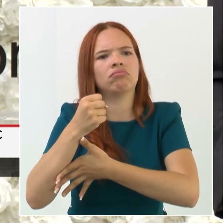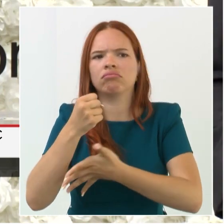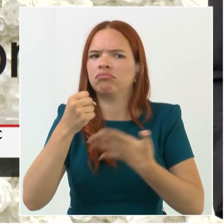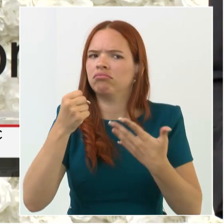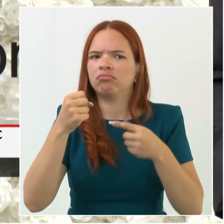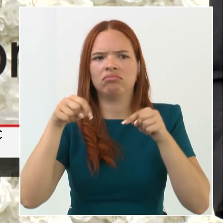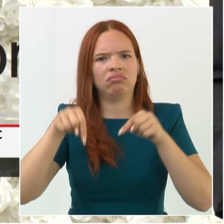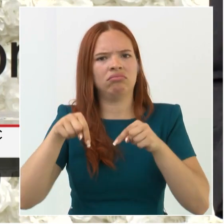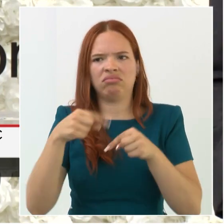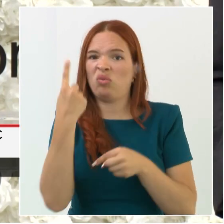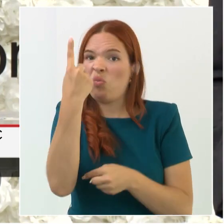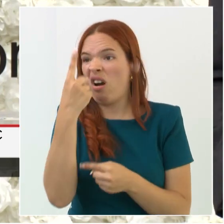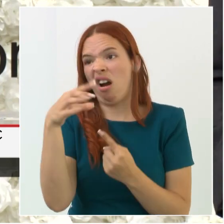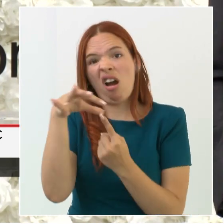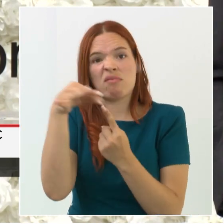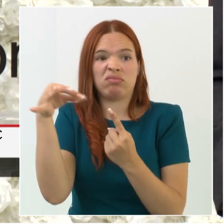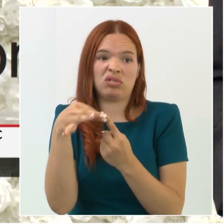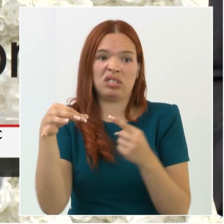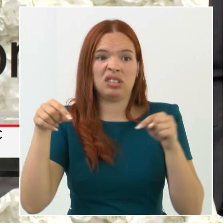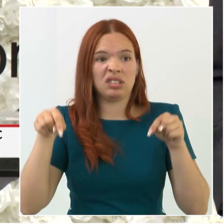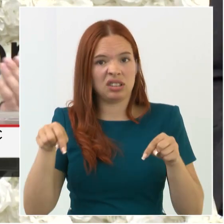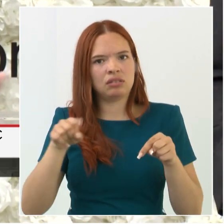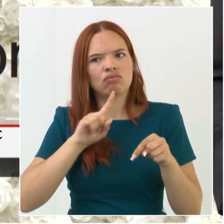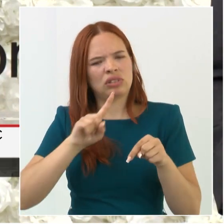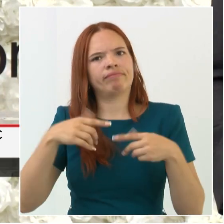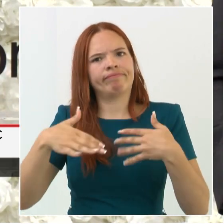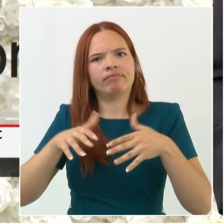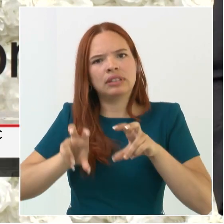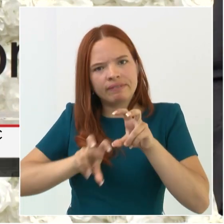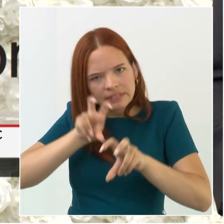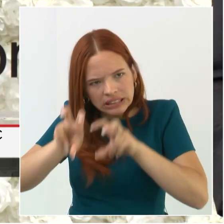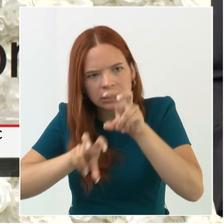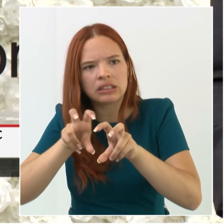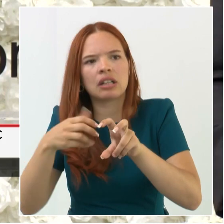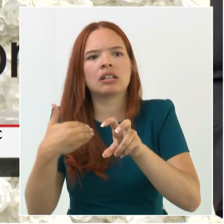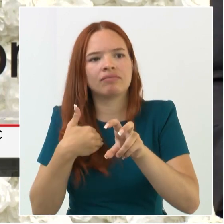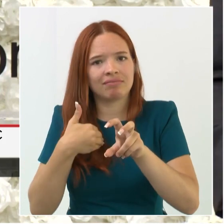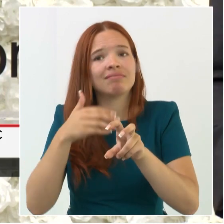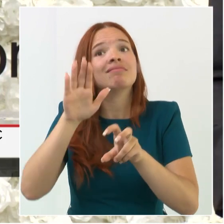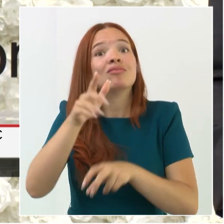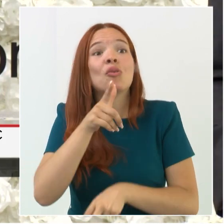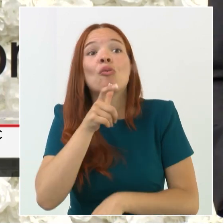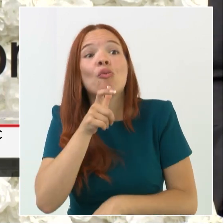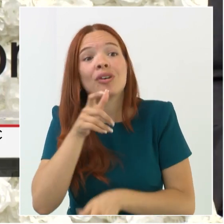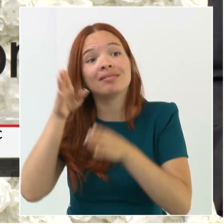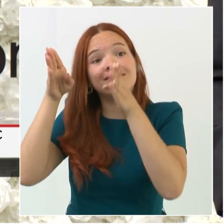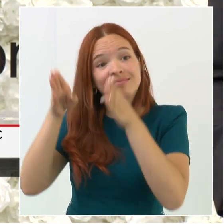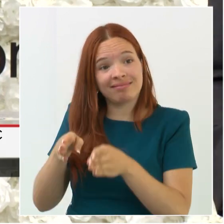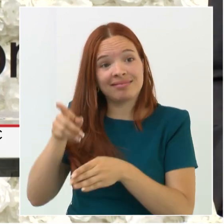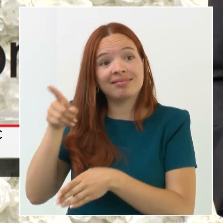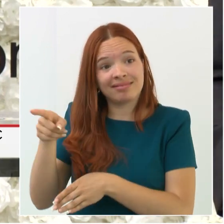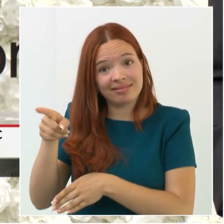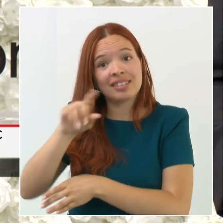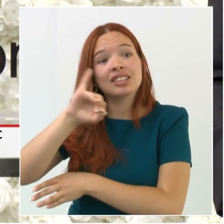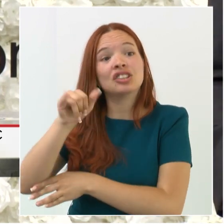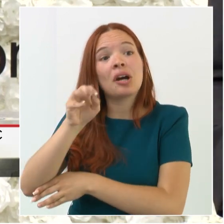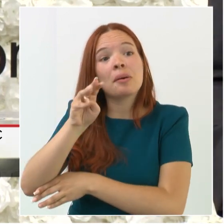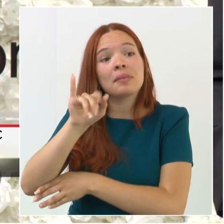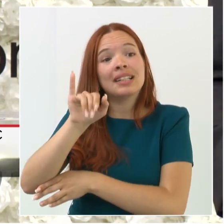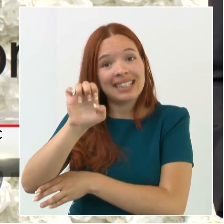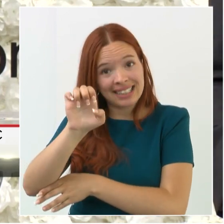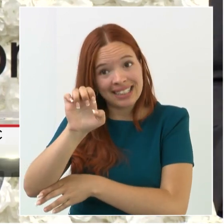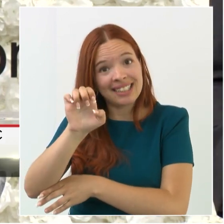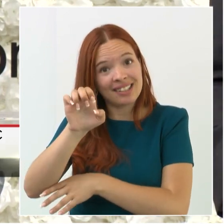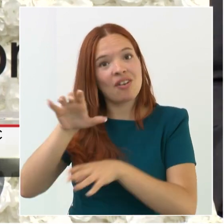investor with us, and that was Jamie and DARCARS. And so we were really relieved to